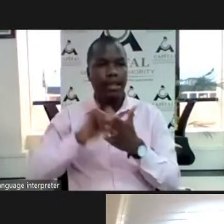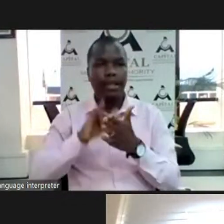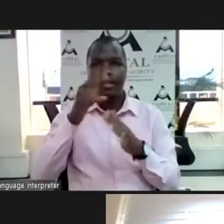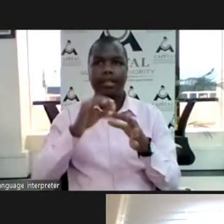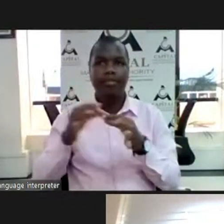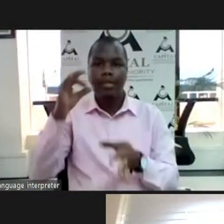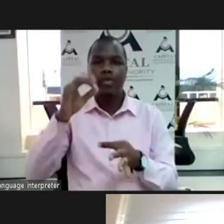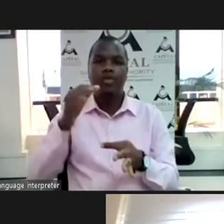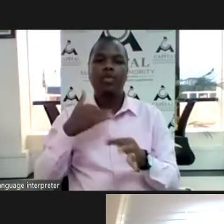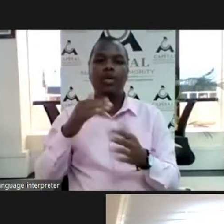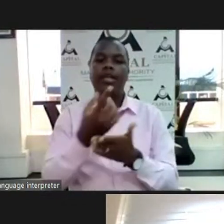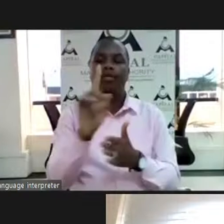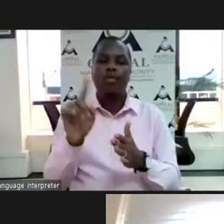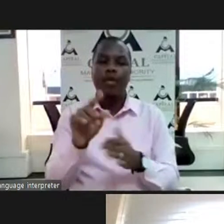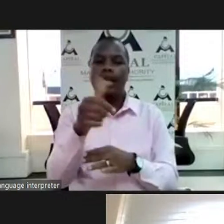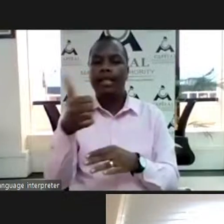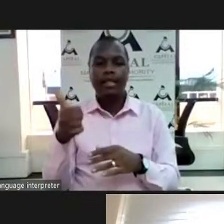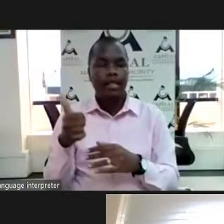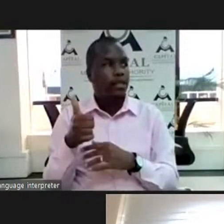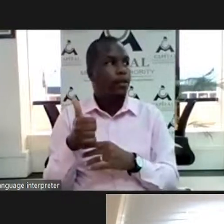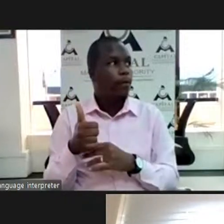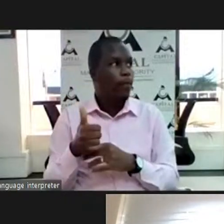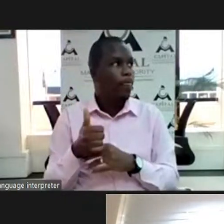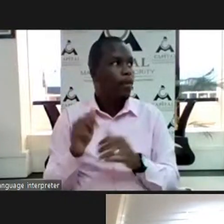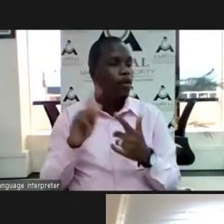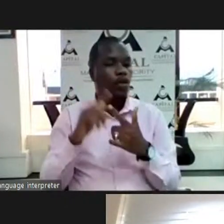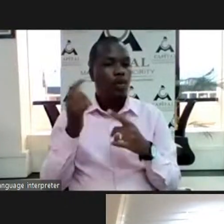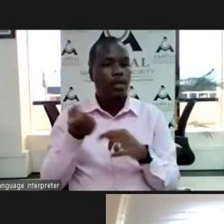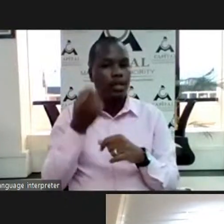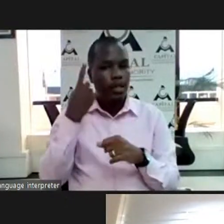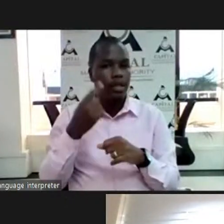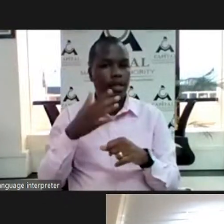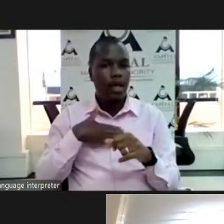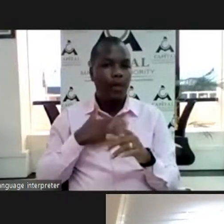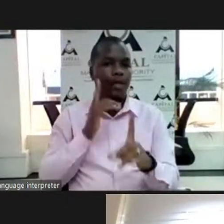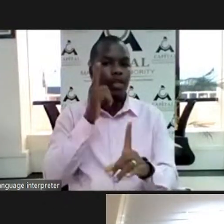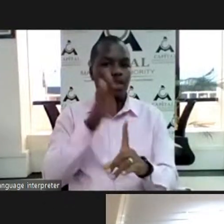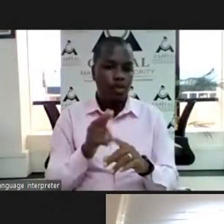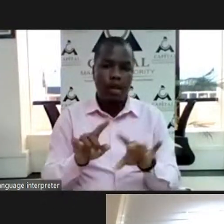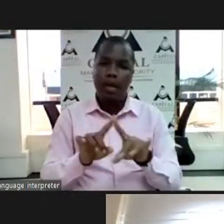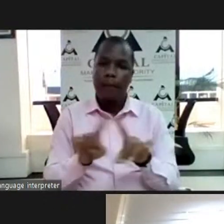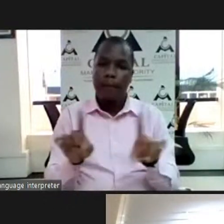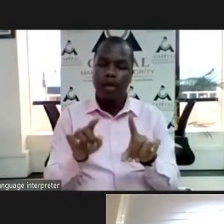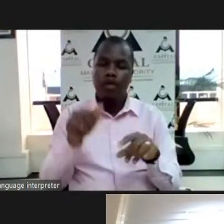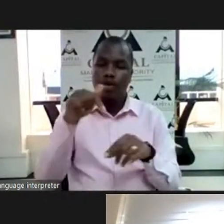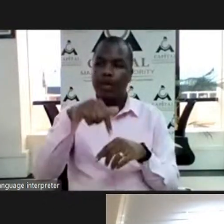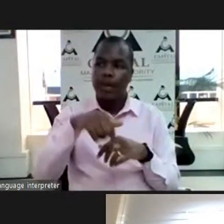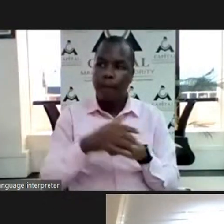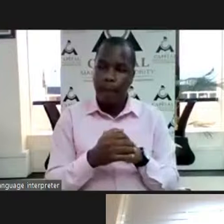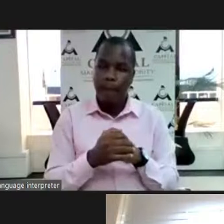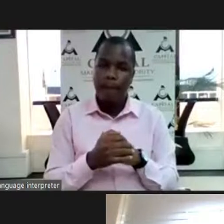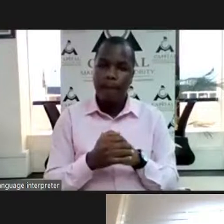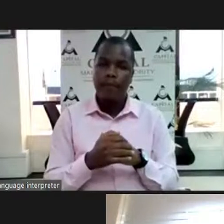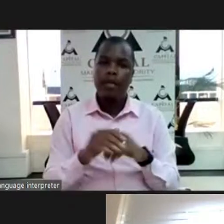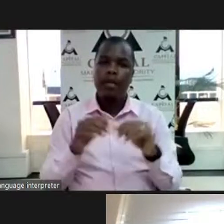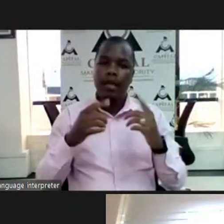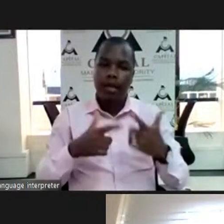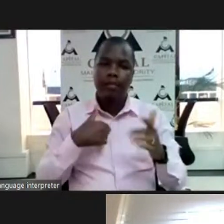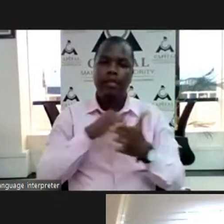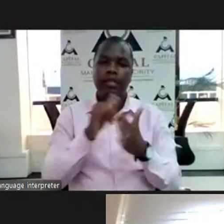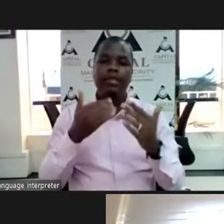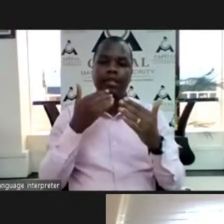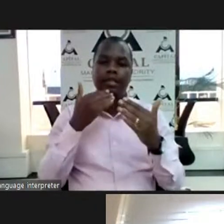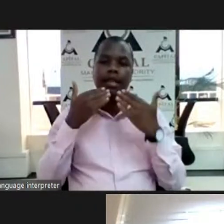We want everybody else to understand our intentions. But today, Kanyi, let me just say